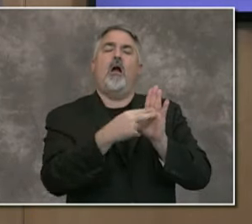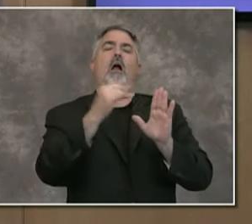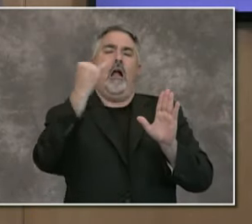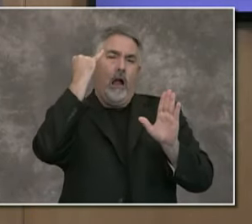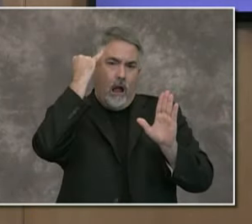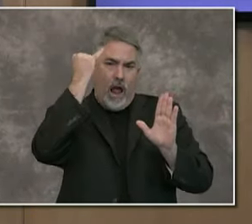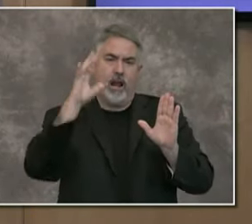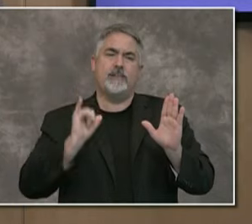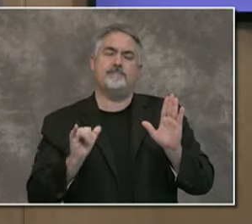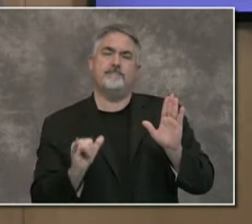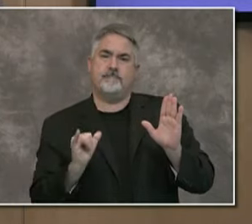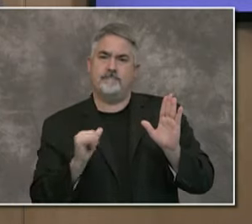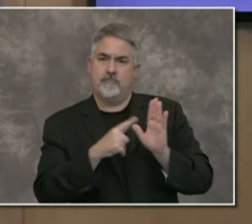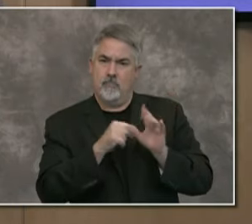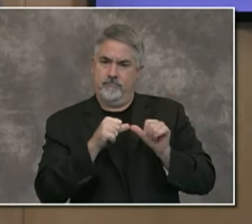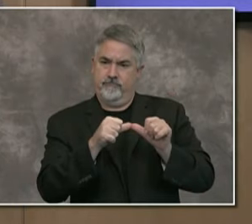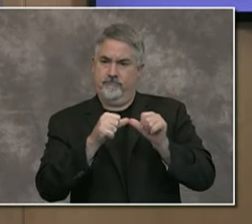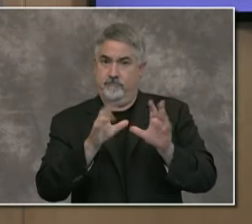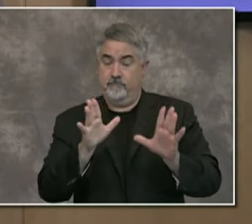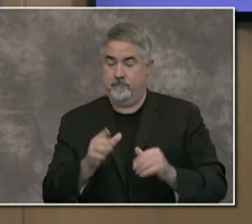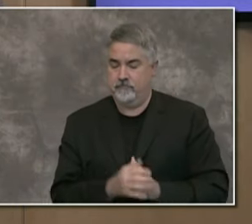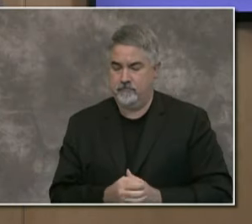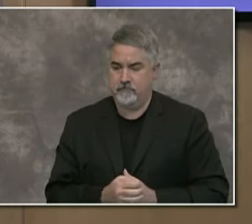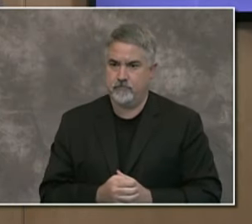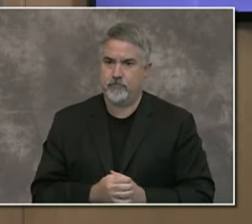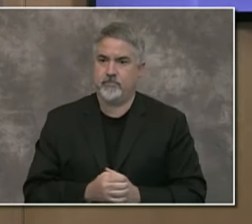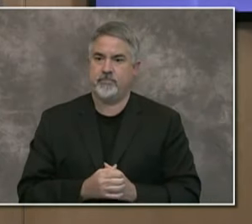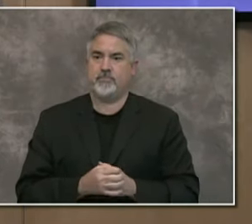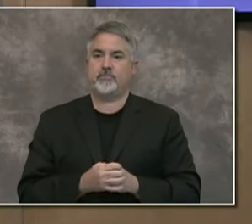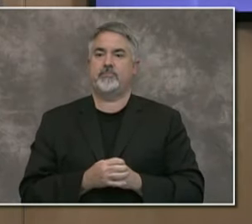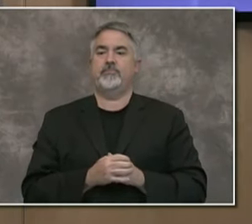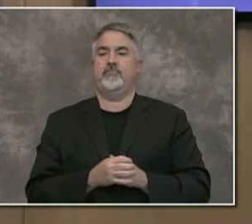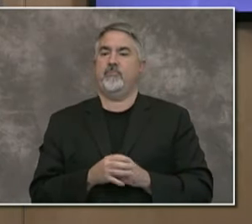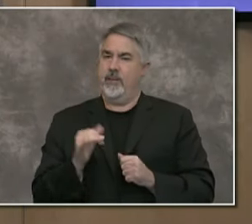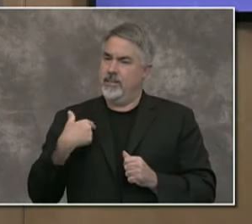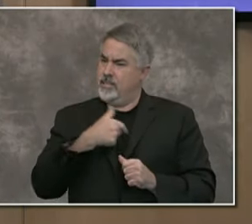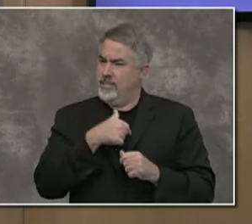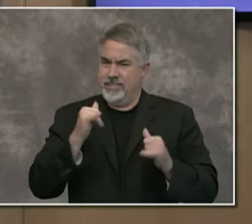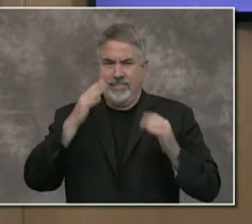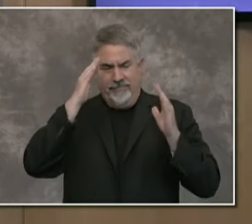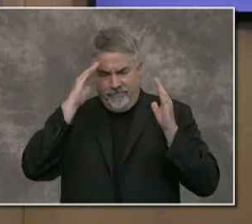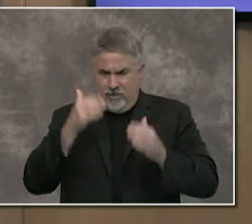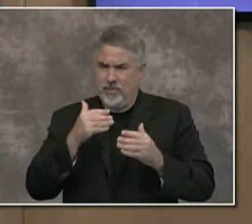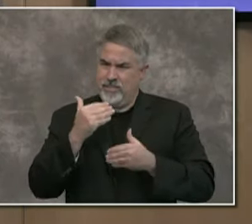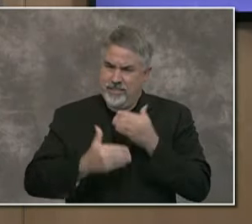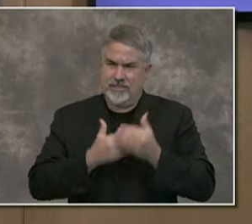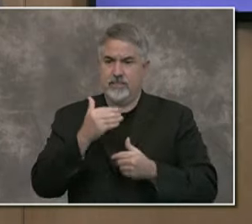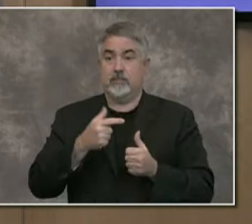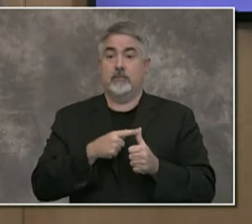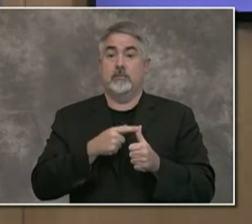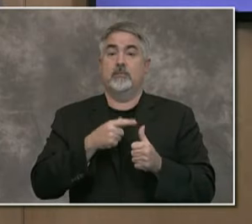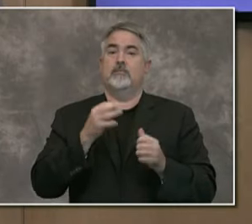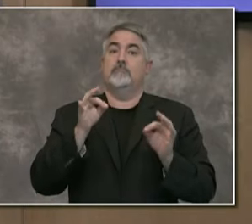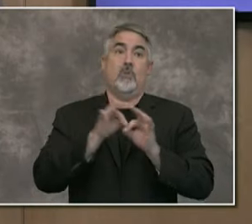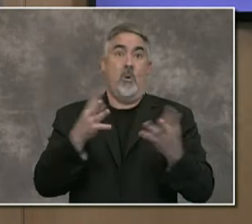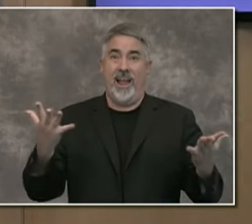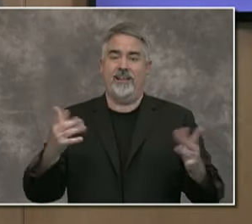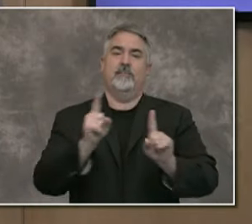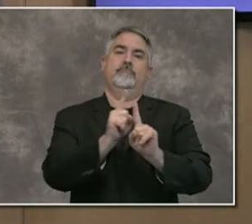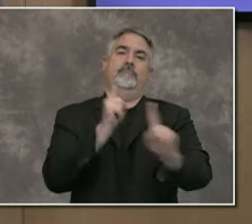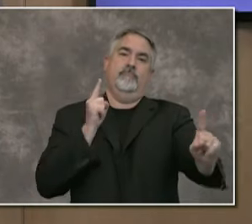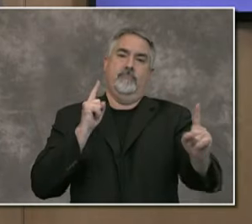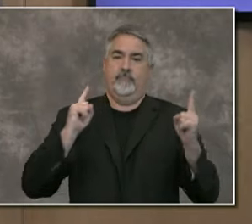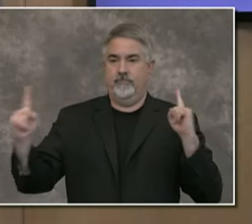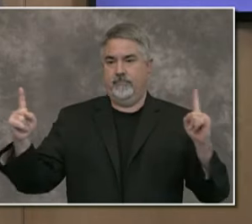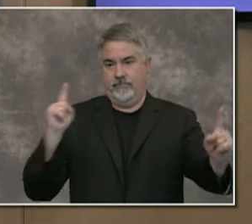advice and the guidance we've given, and continue to focus on the things that we know. Physical distancing, staying at home,